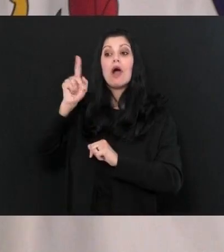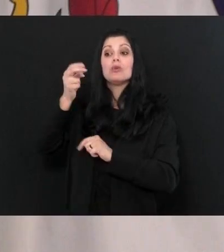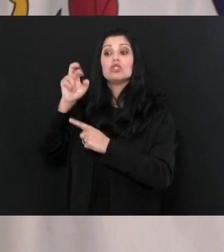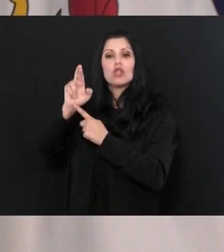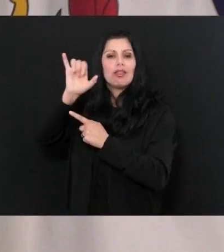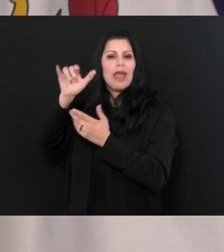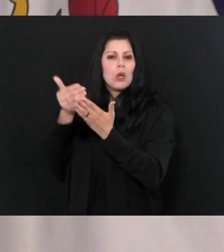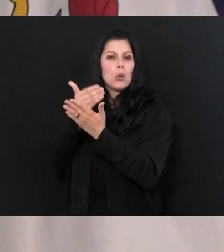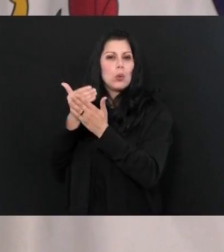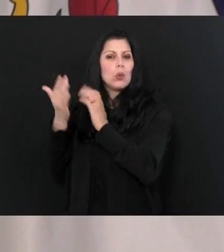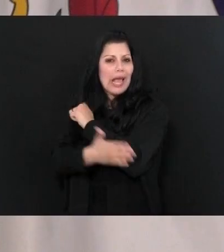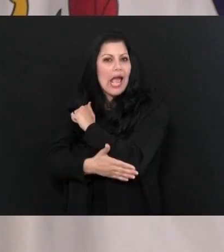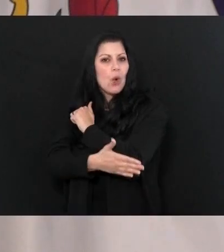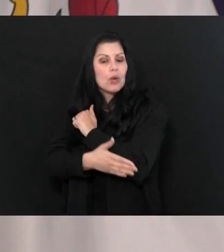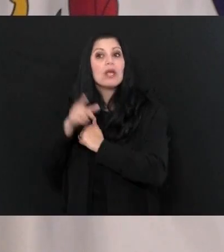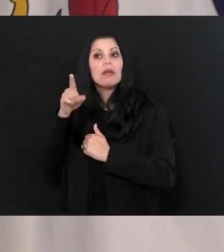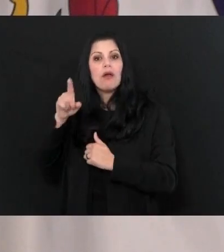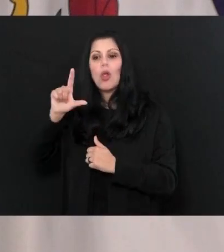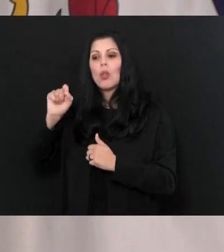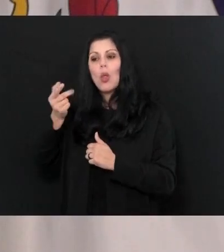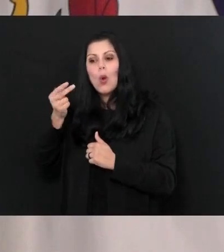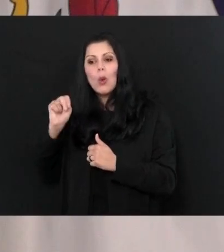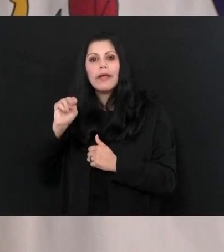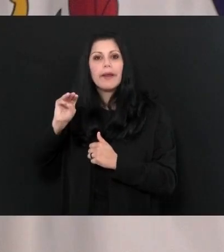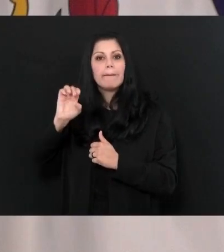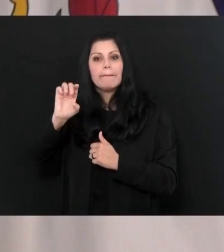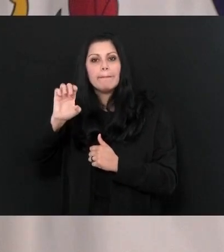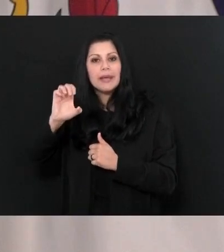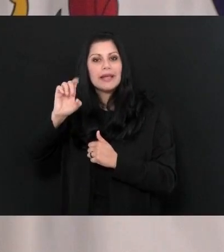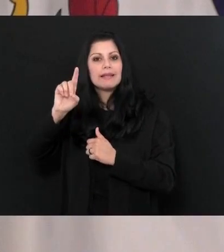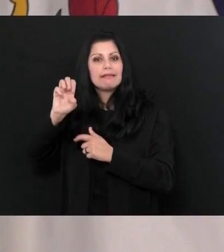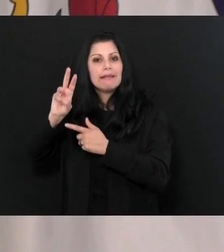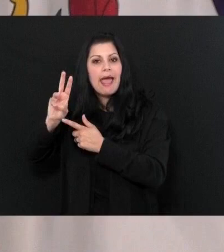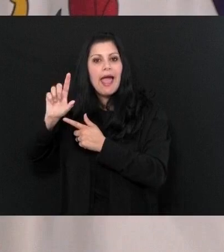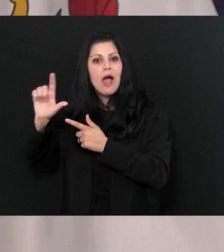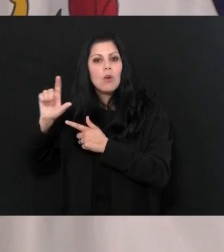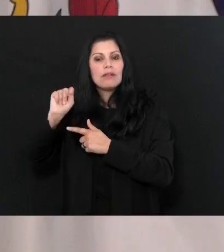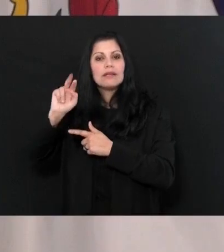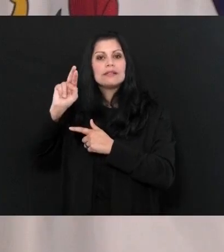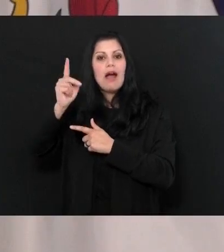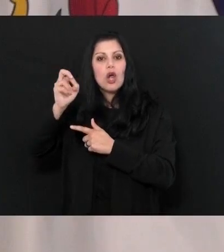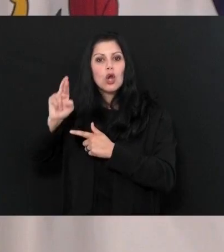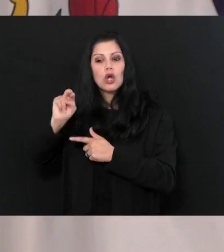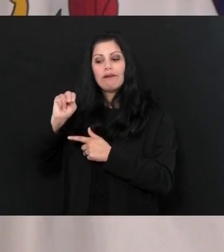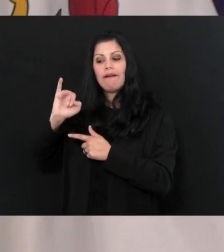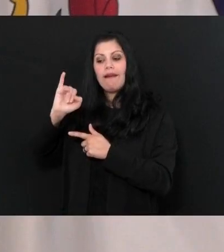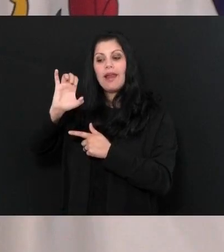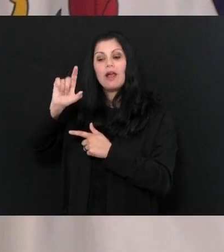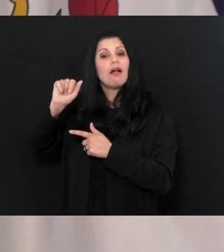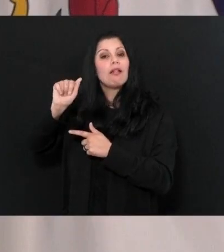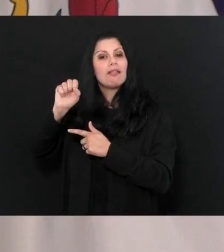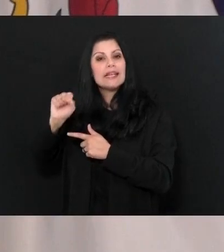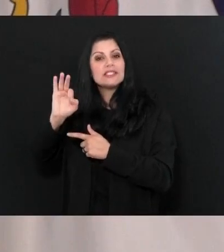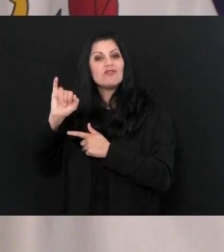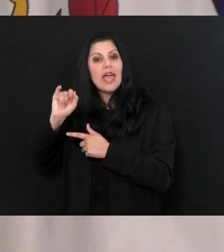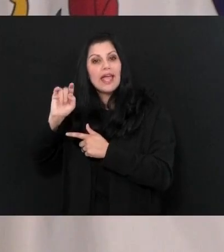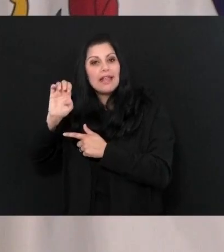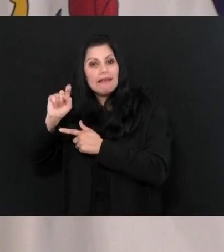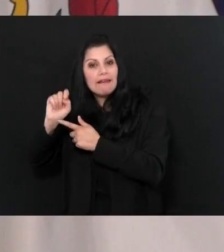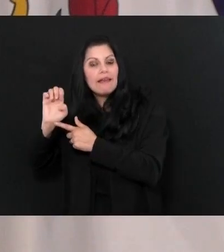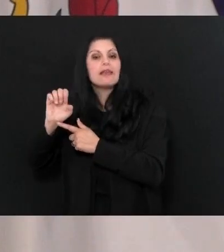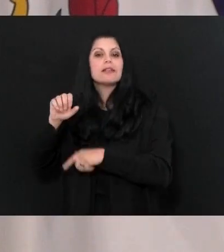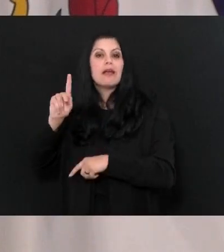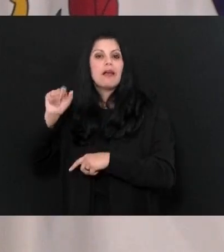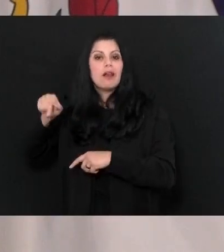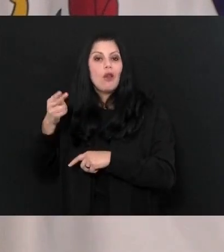We still have outbreaks in Logan, McDowell, Tucker, Harrison, Nicholas, Fayette, and Kanawha counties. Again, I go